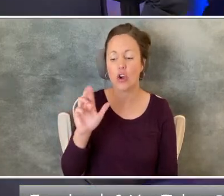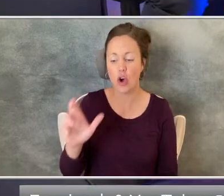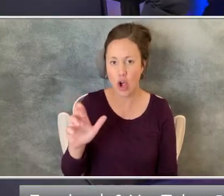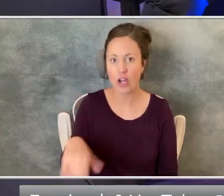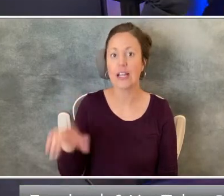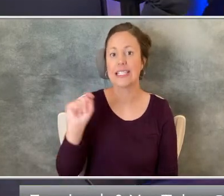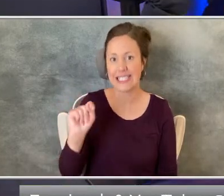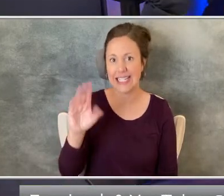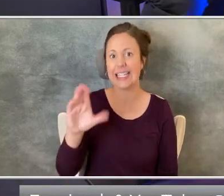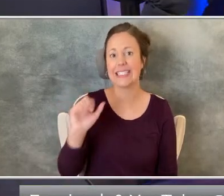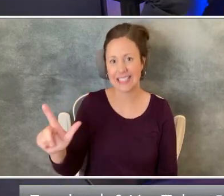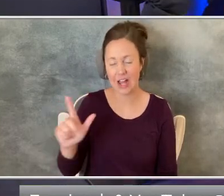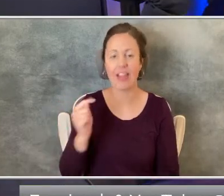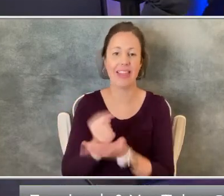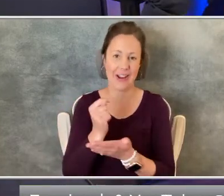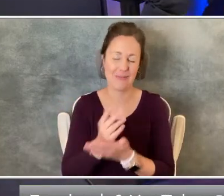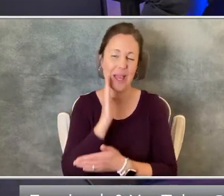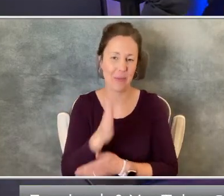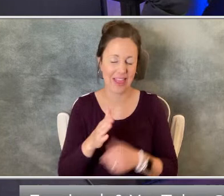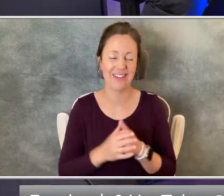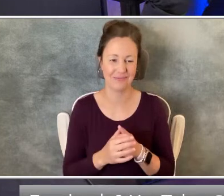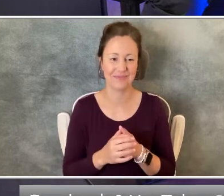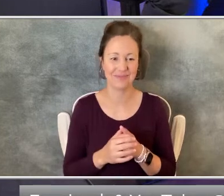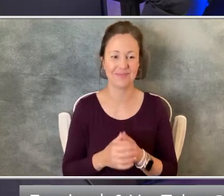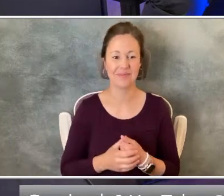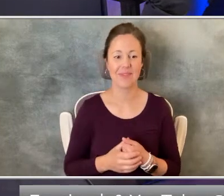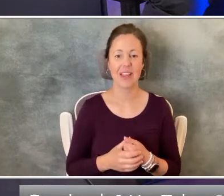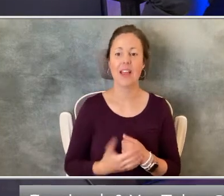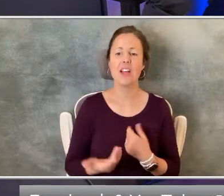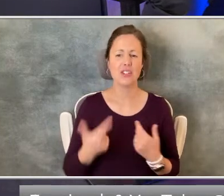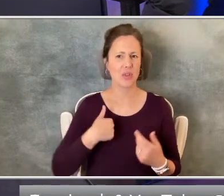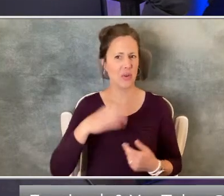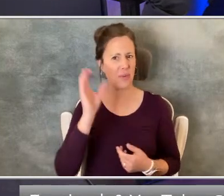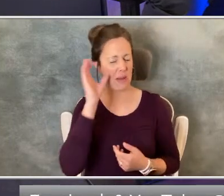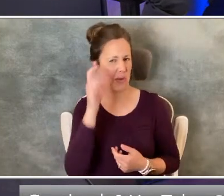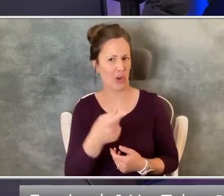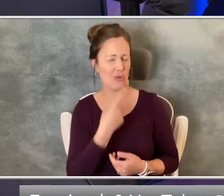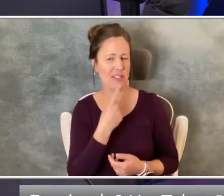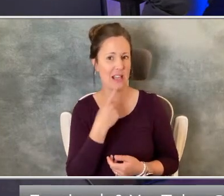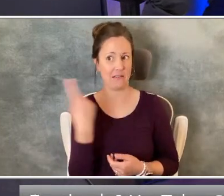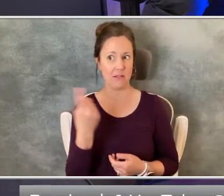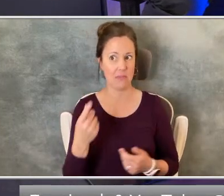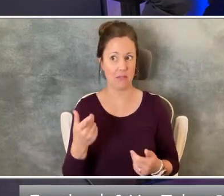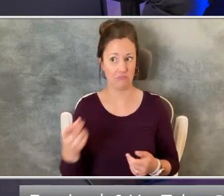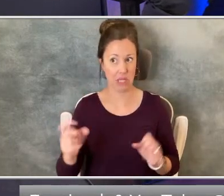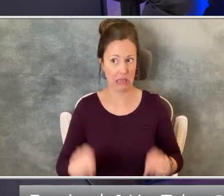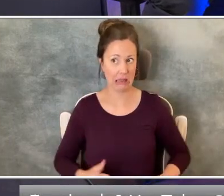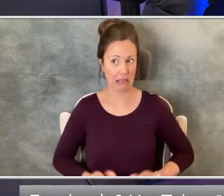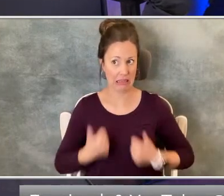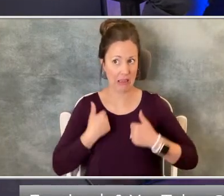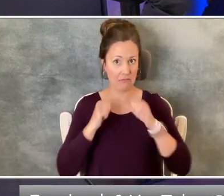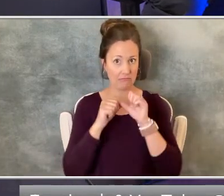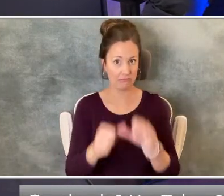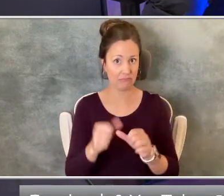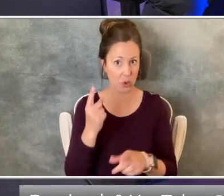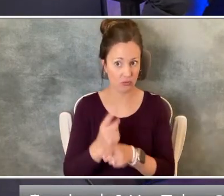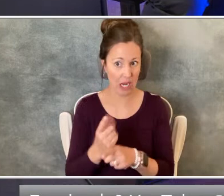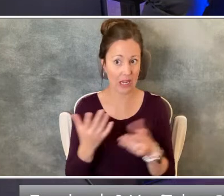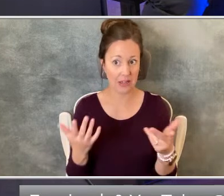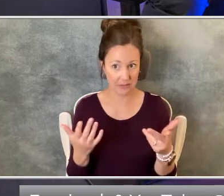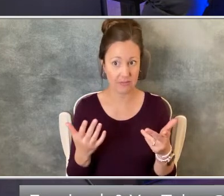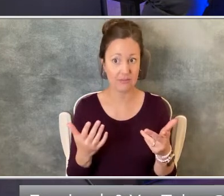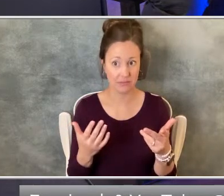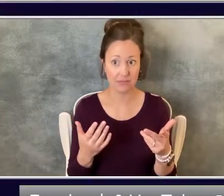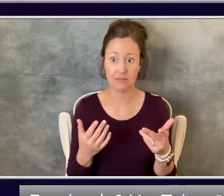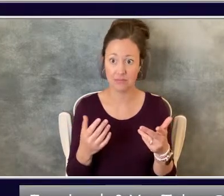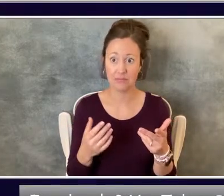So what I'm hearing you say is that this is something that Gene can live with and keep being Gene, and Debbie can have her guy, and he can be